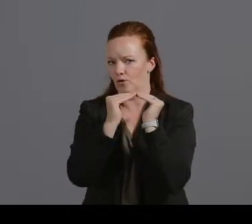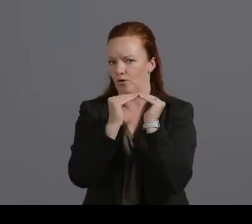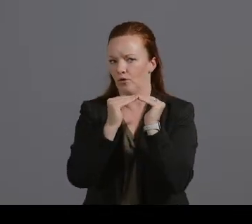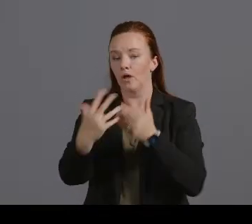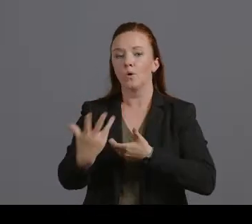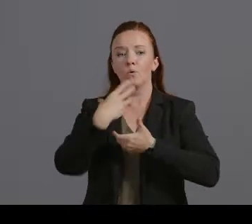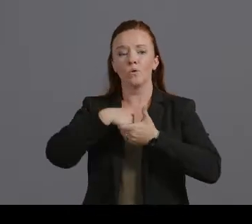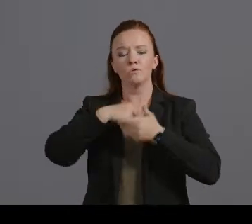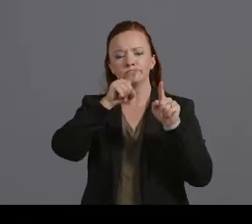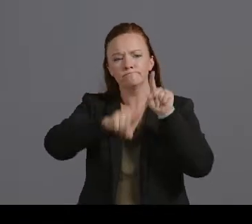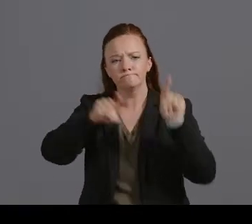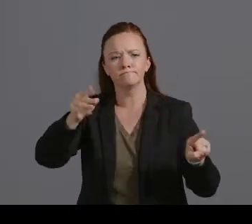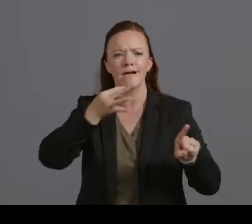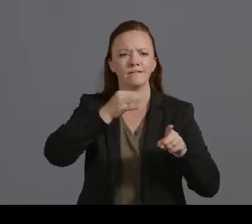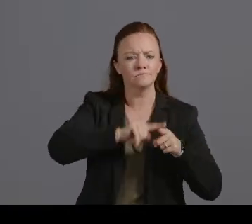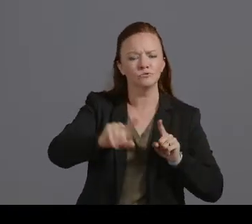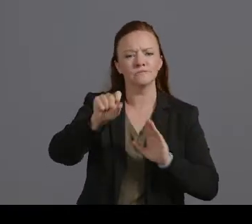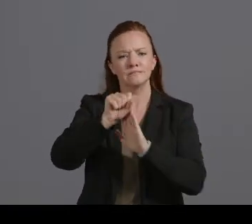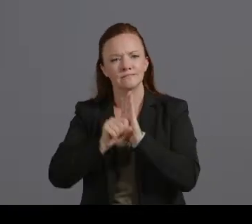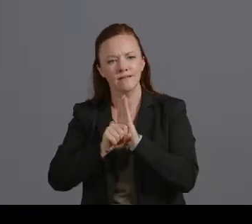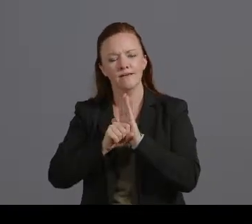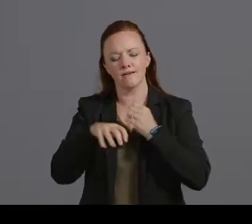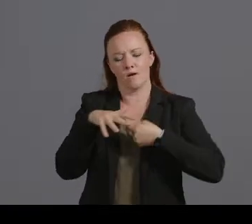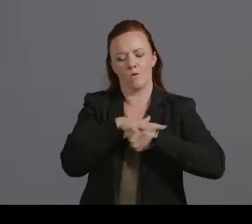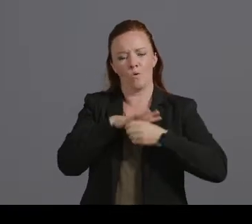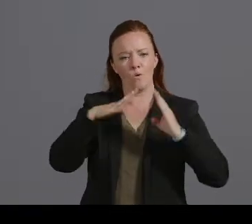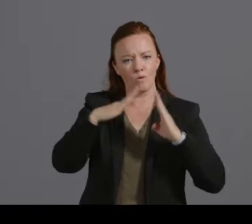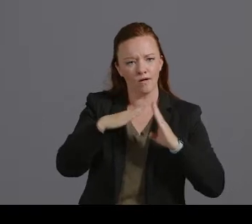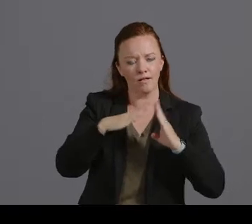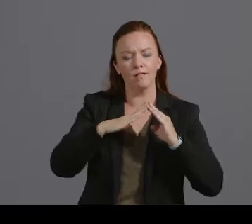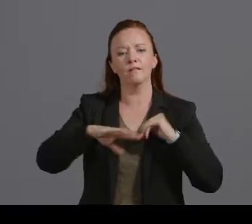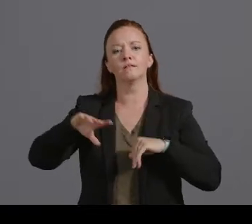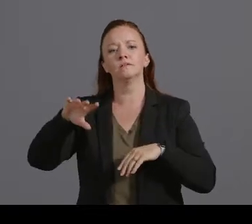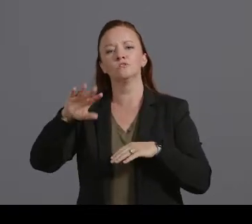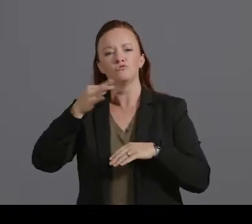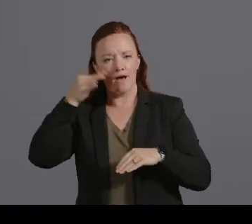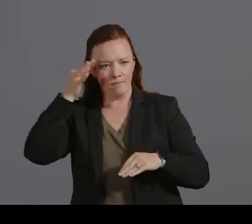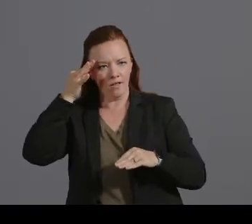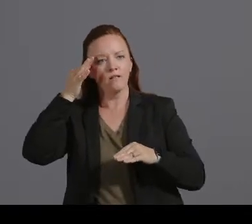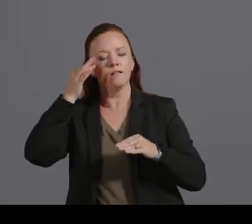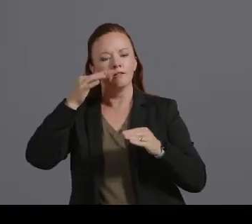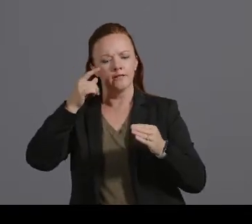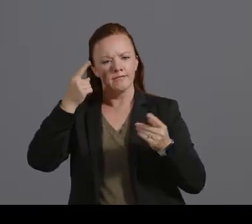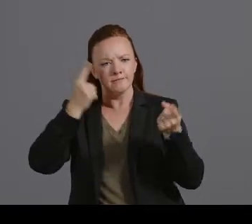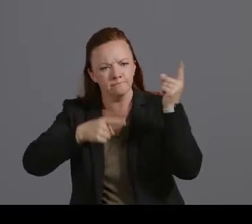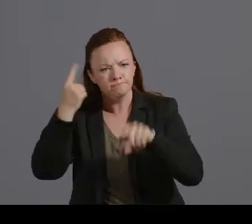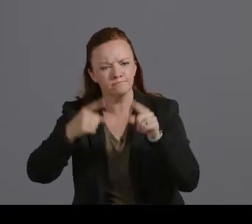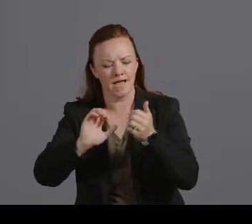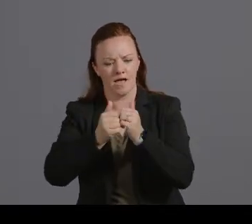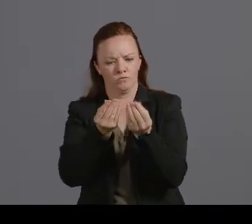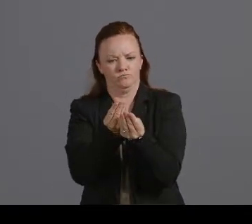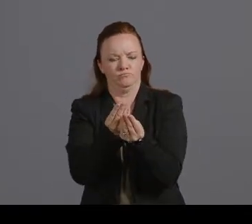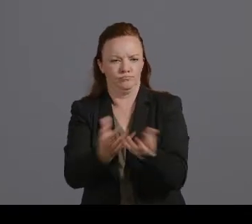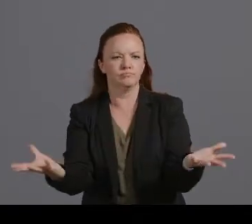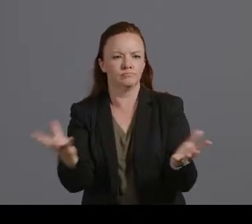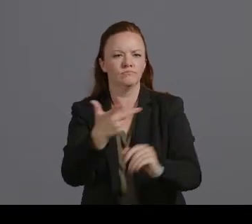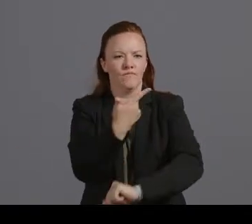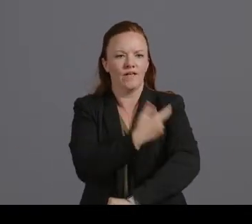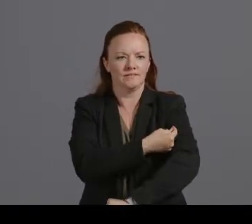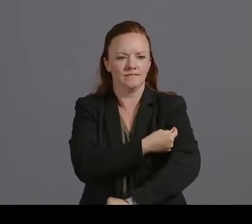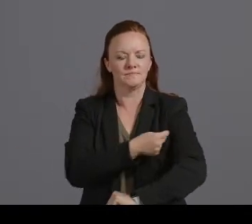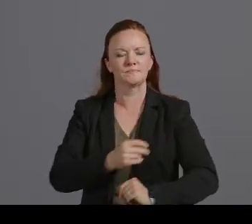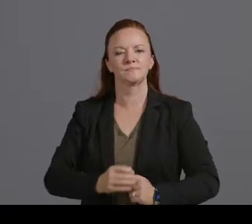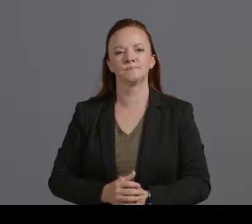tribal experts. And those recommendations inform the local allocation process that we use here in